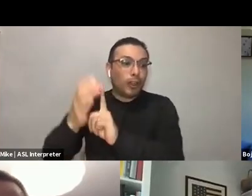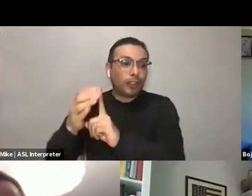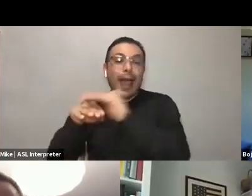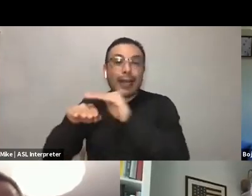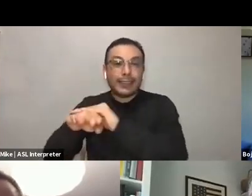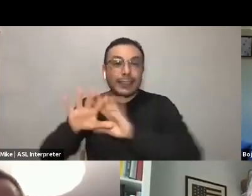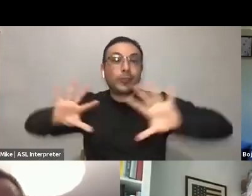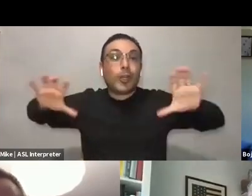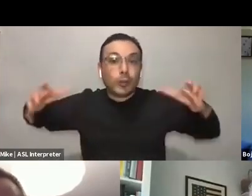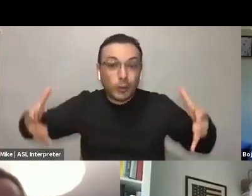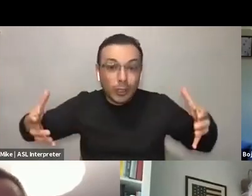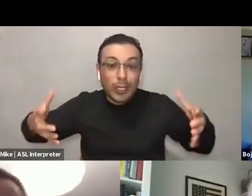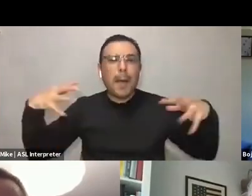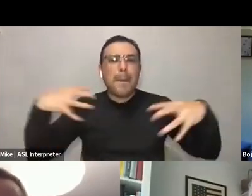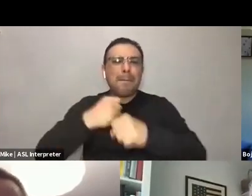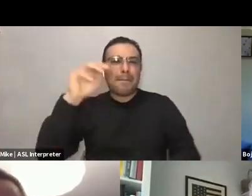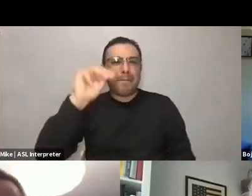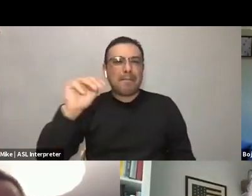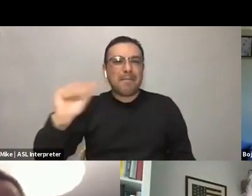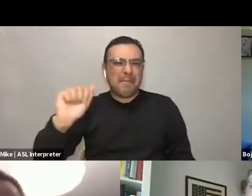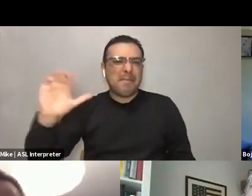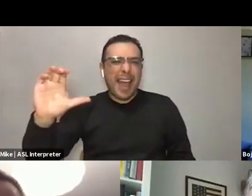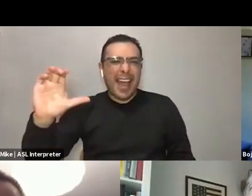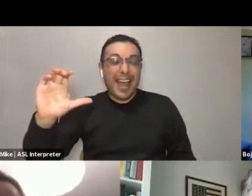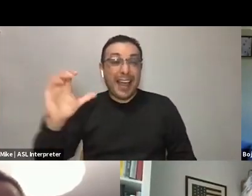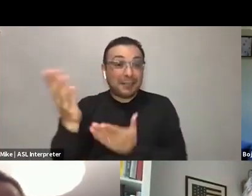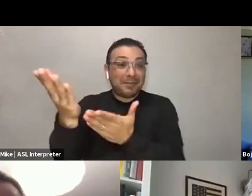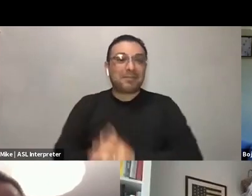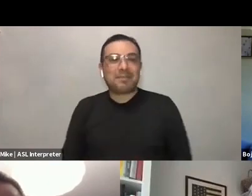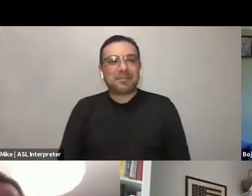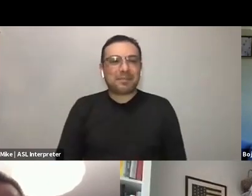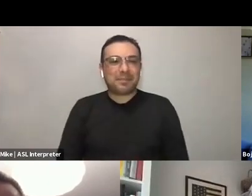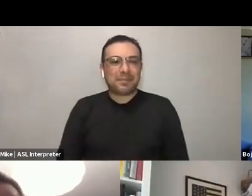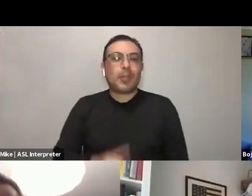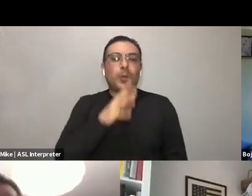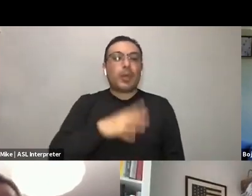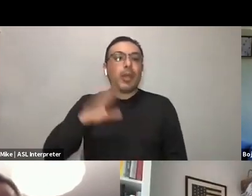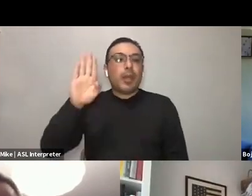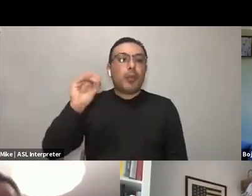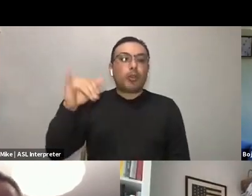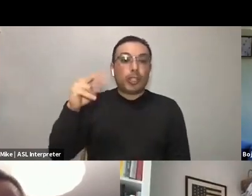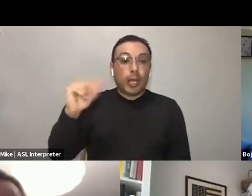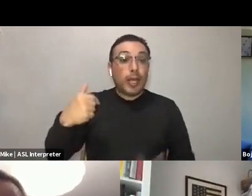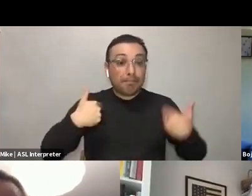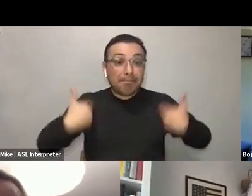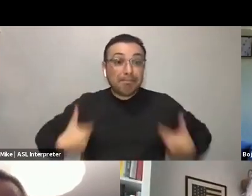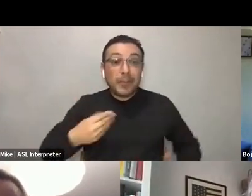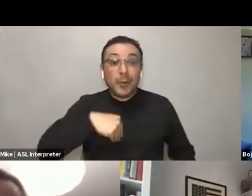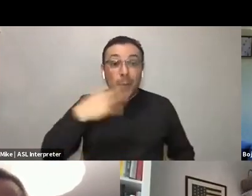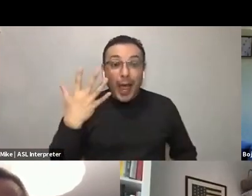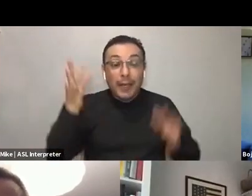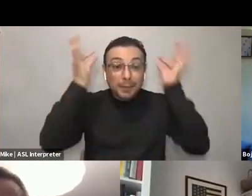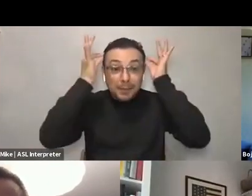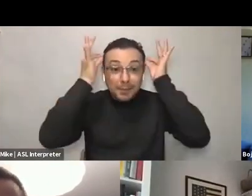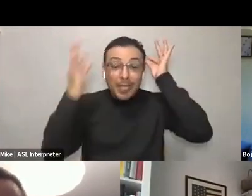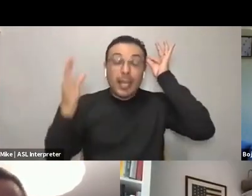otherwise known as MAC. Bojana? Hi, Bojana here. I'm a white woman with brown hair